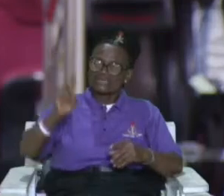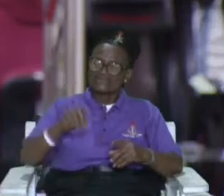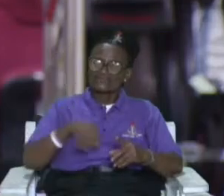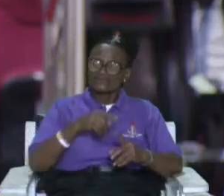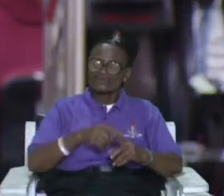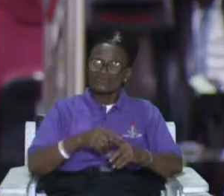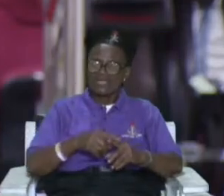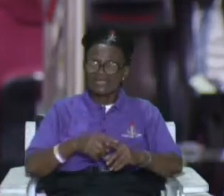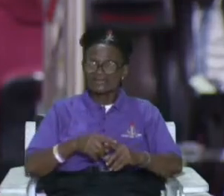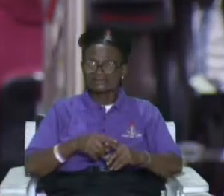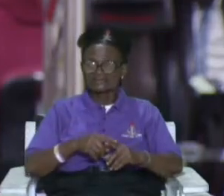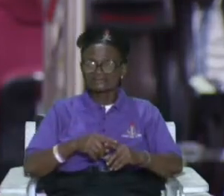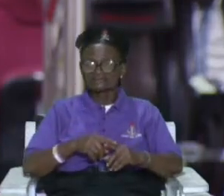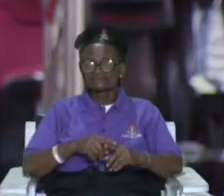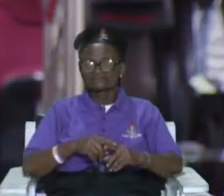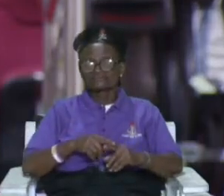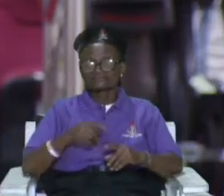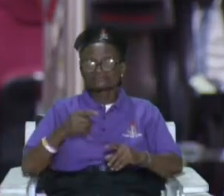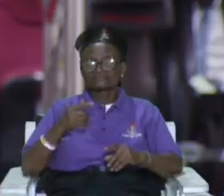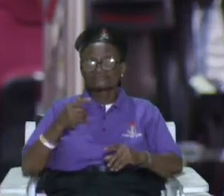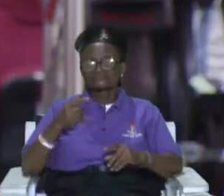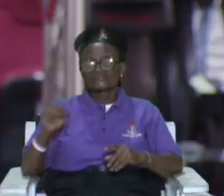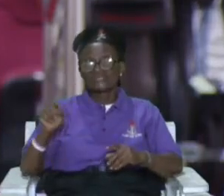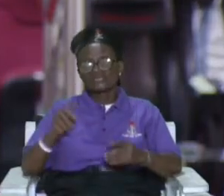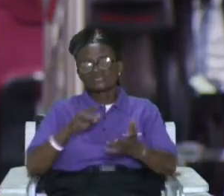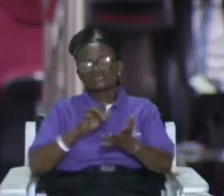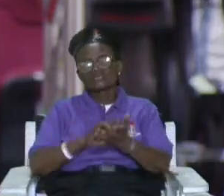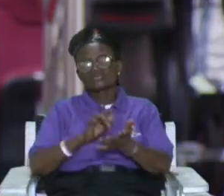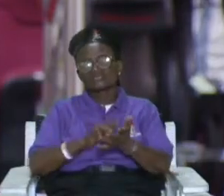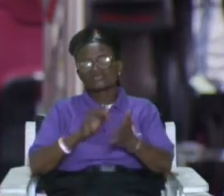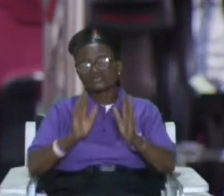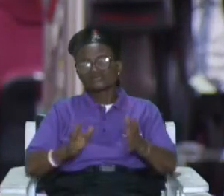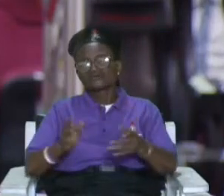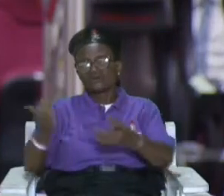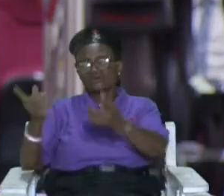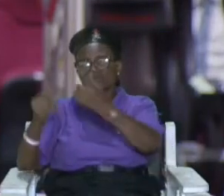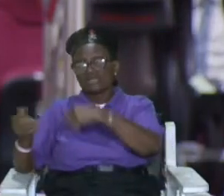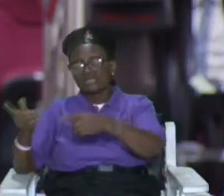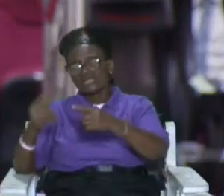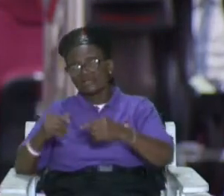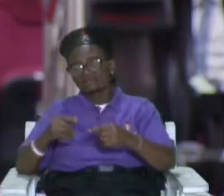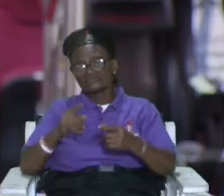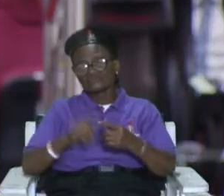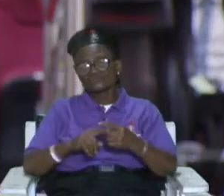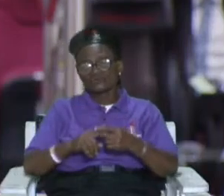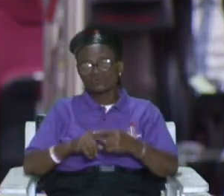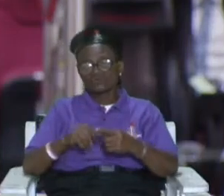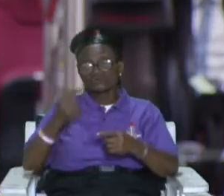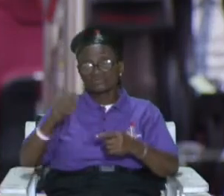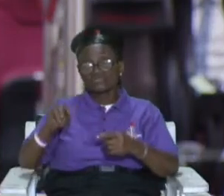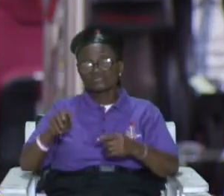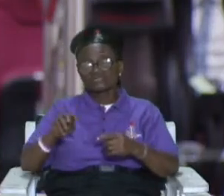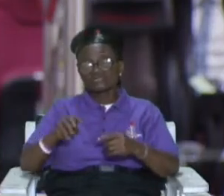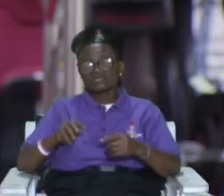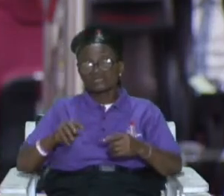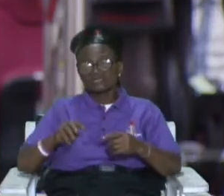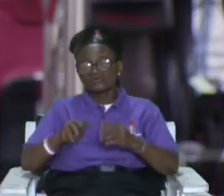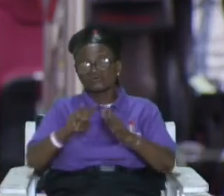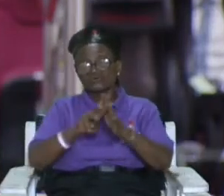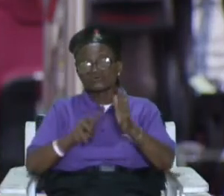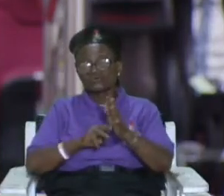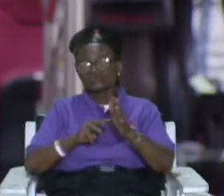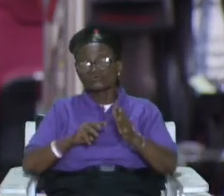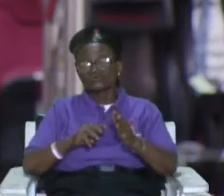when the creditors came to the widow of one of the